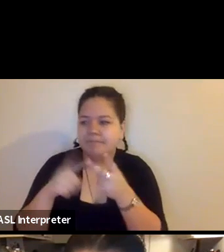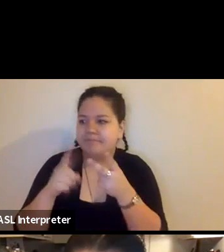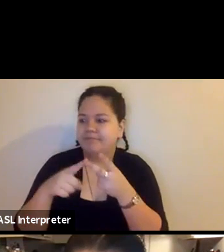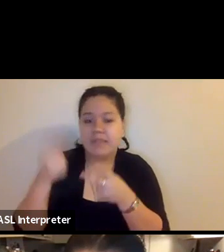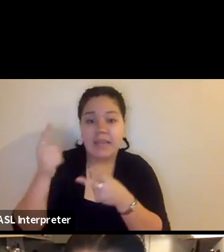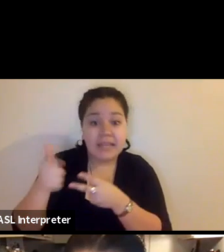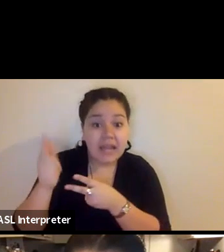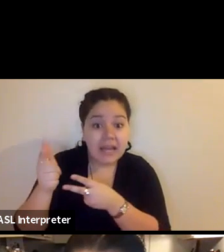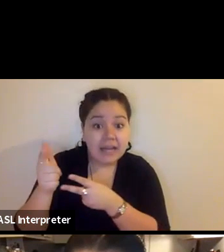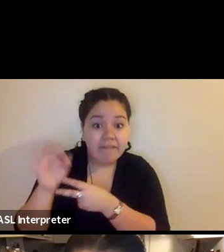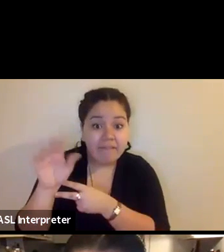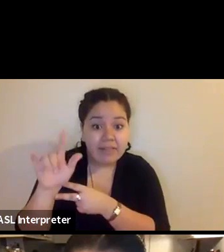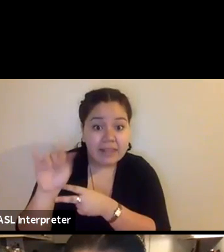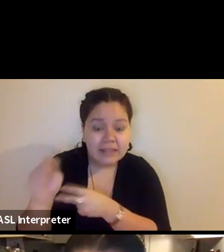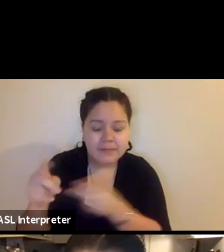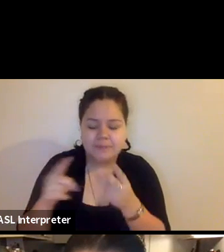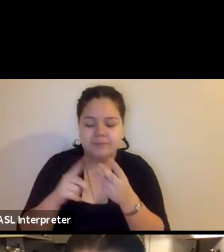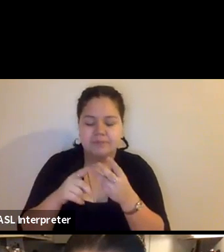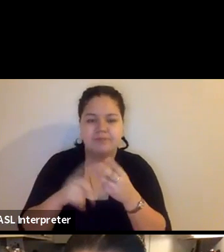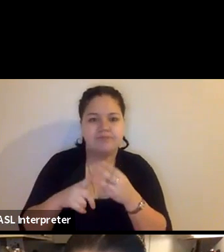flannel,